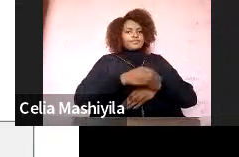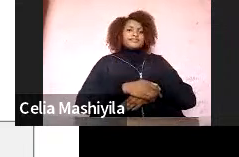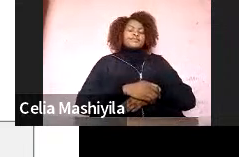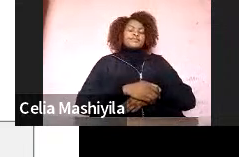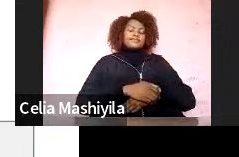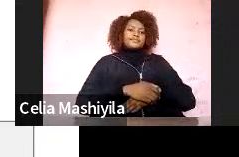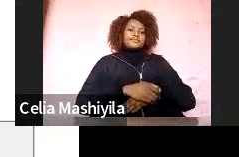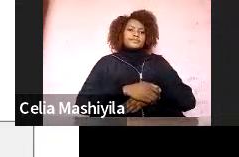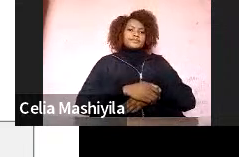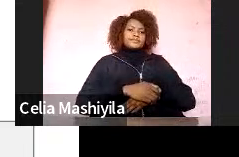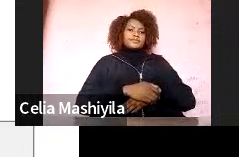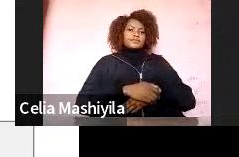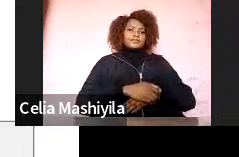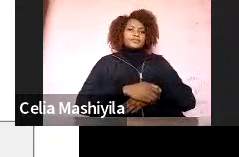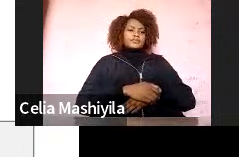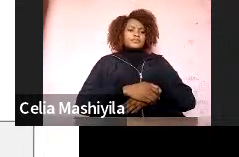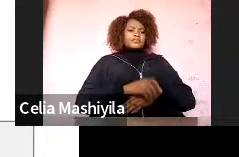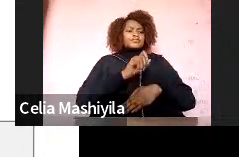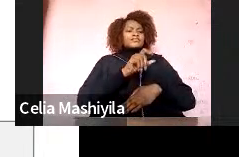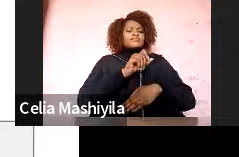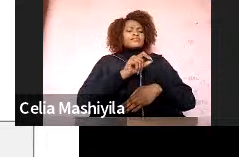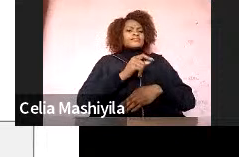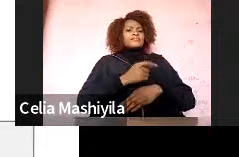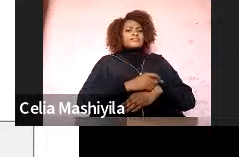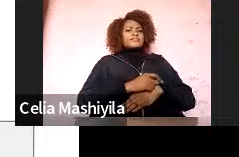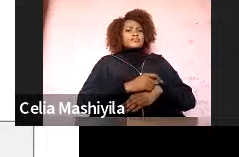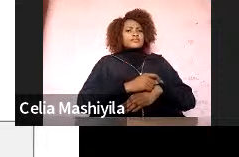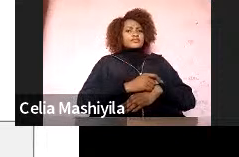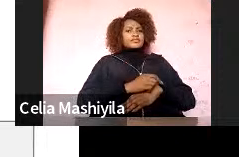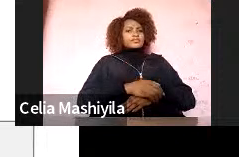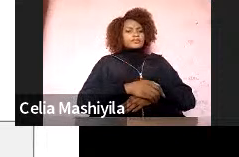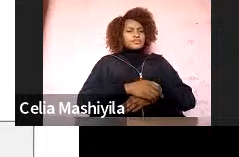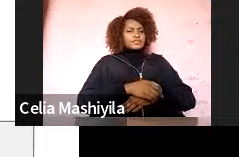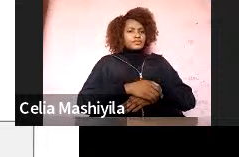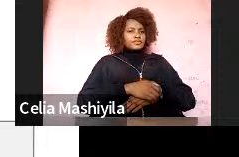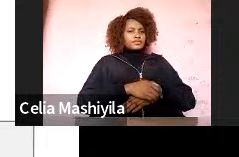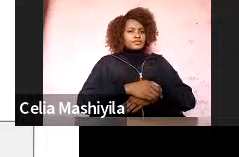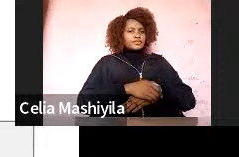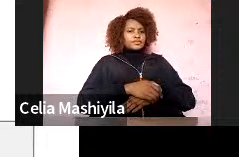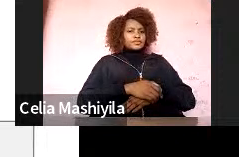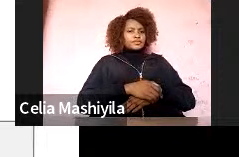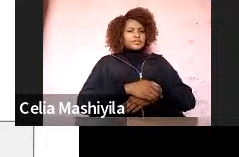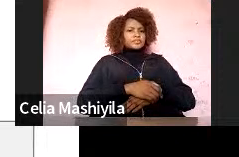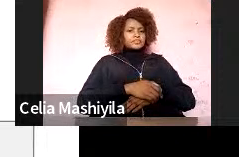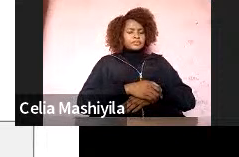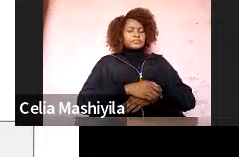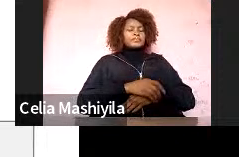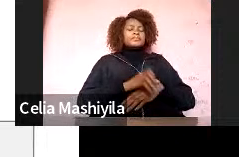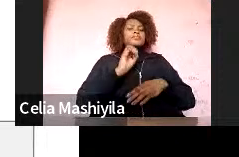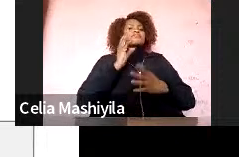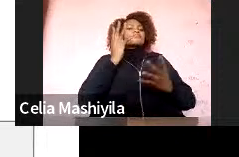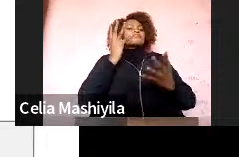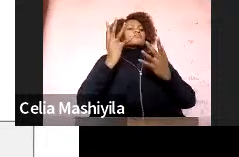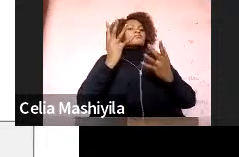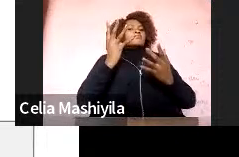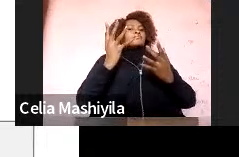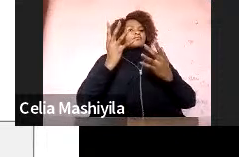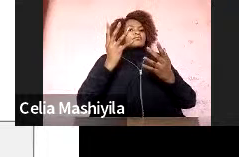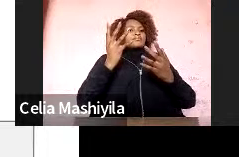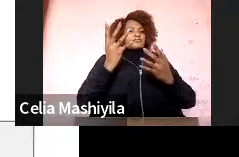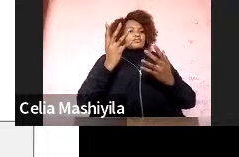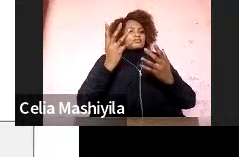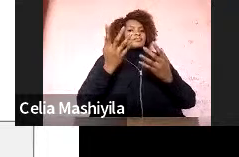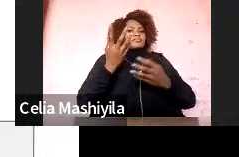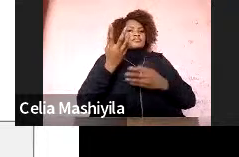with international benchmark. Now, if we have developed this internal